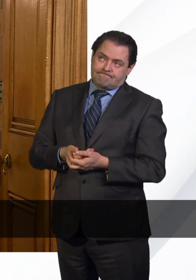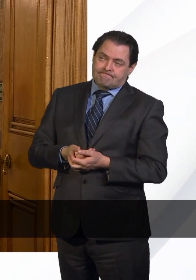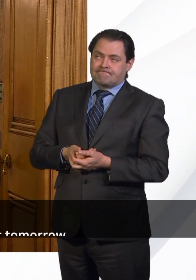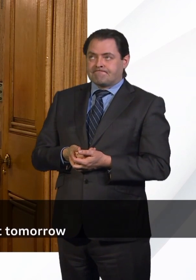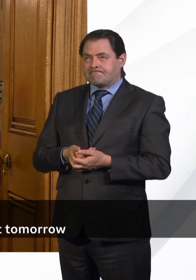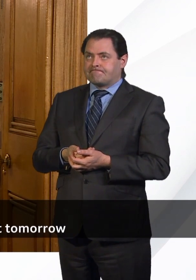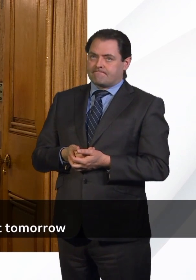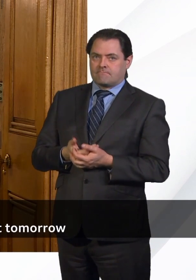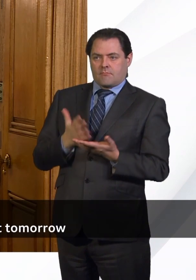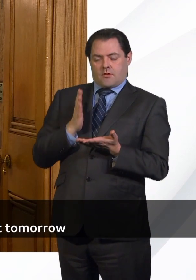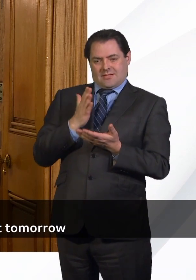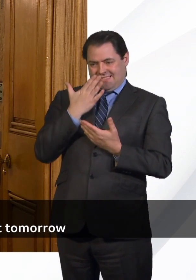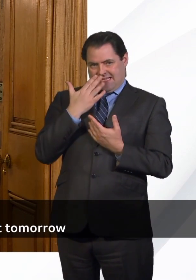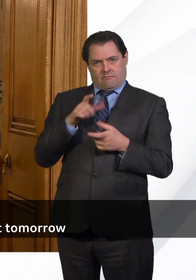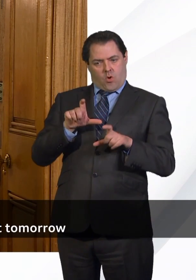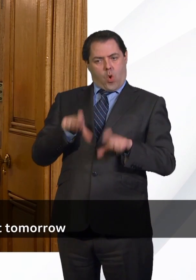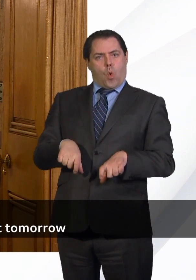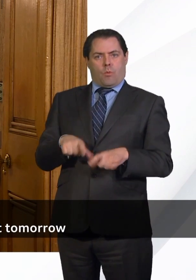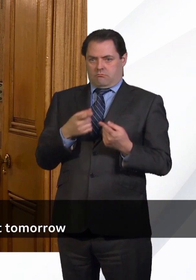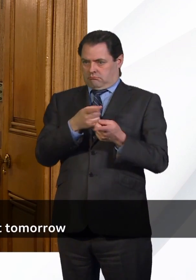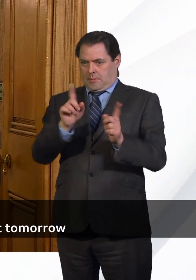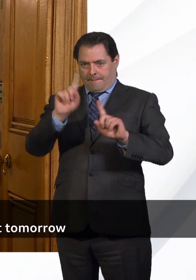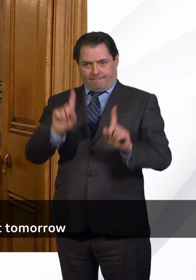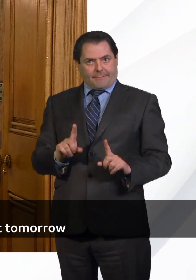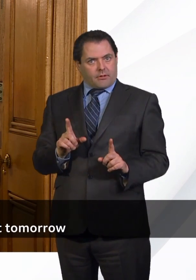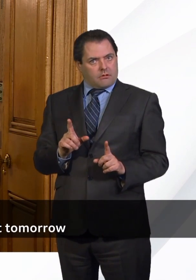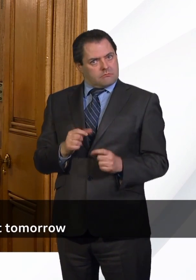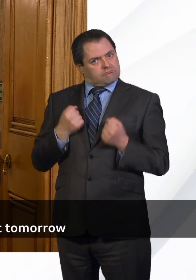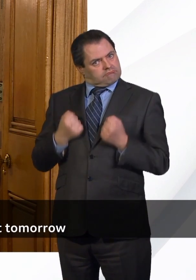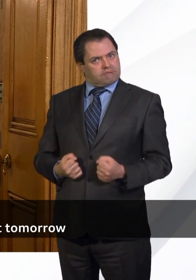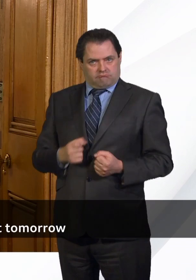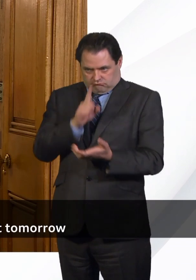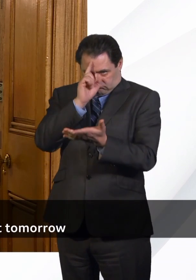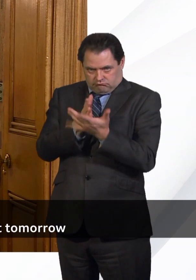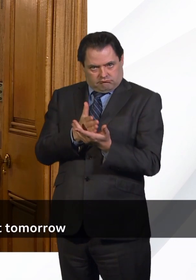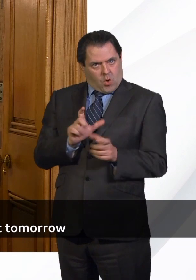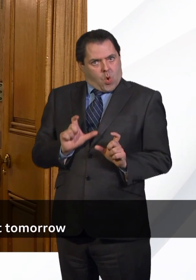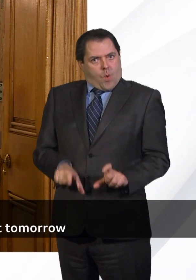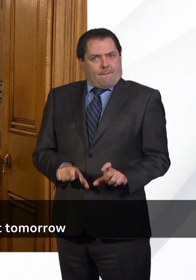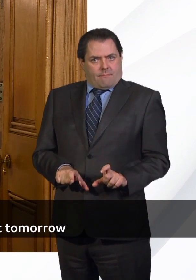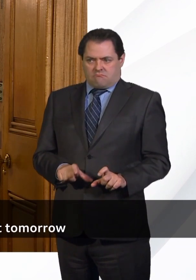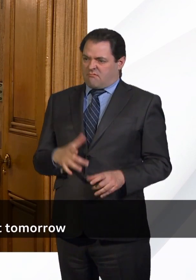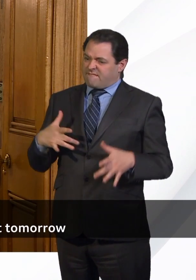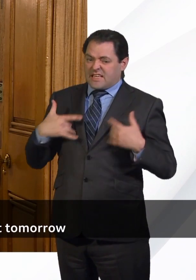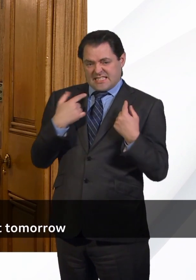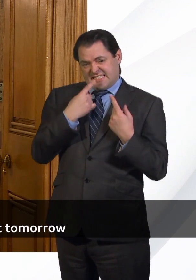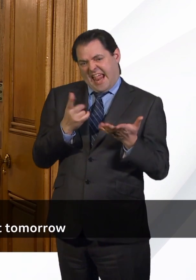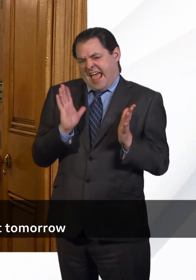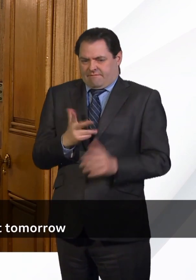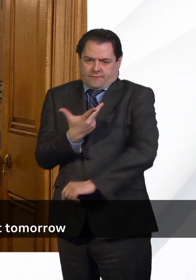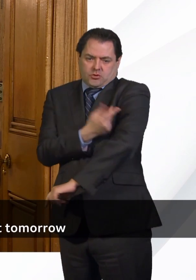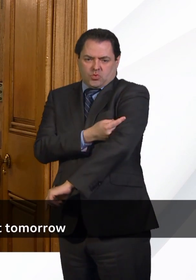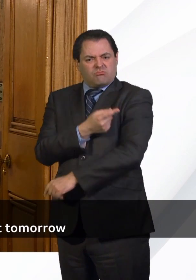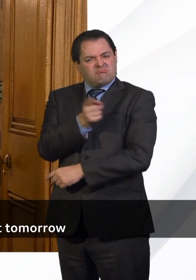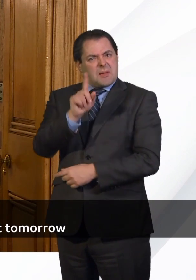public's reaction to following the lockdown shows that we will be able to achieve very, very high levels of vaccination without